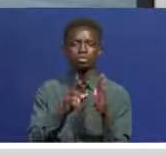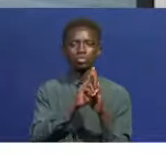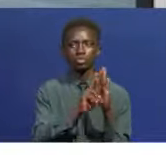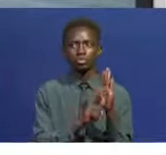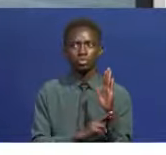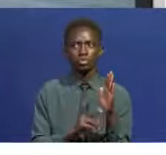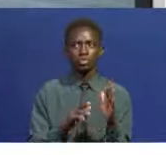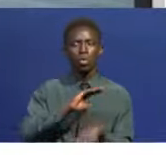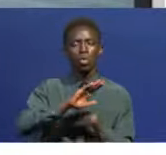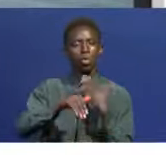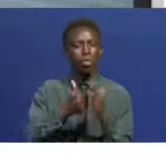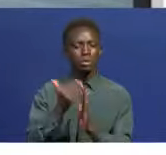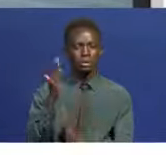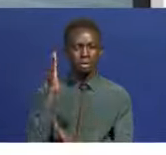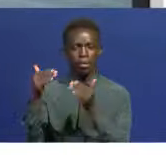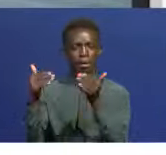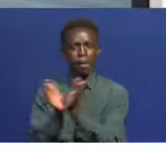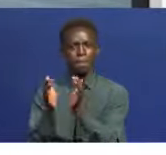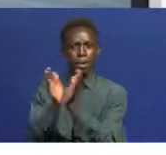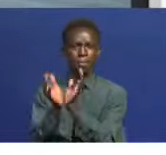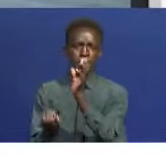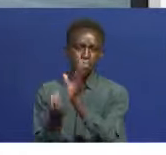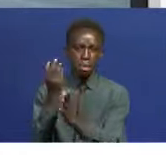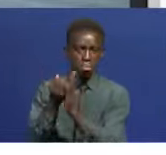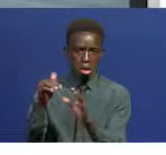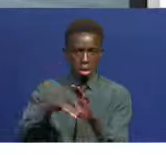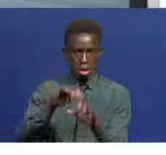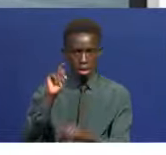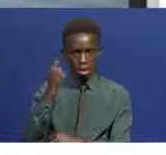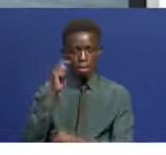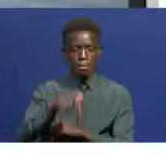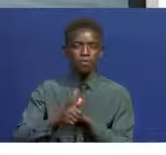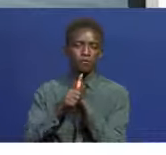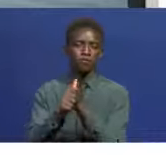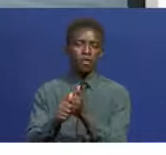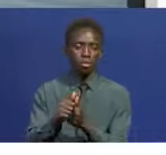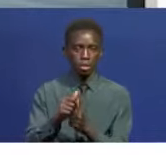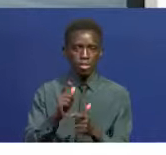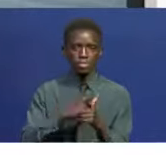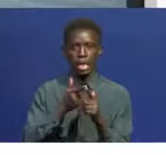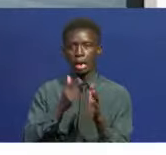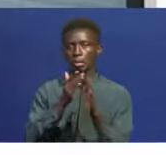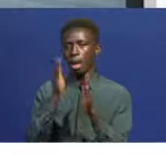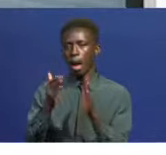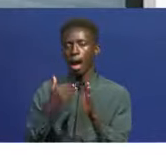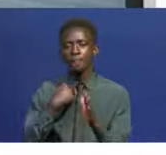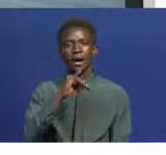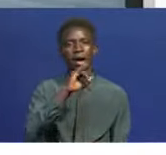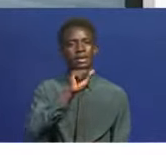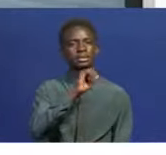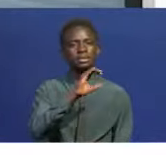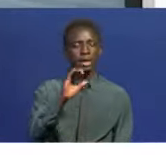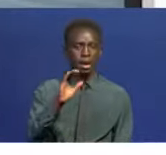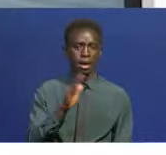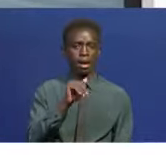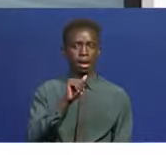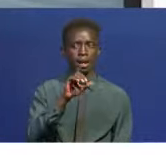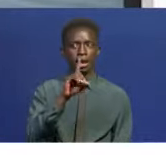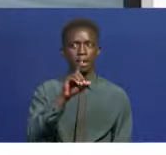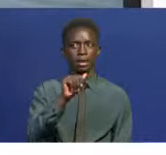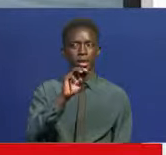in the country have to follow regulations. Just next to him, we have Dr. Isaac Andabwa, who is the Secretary General or the